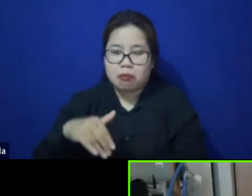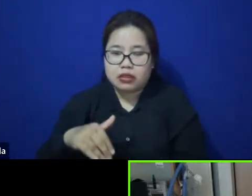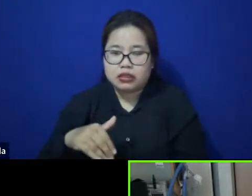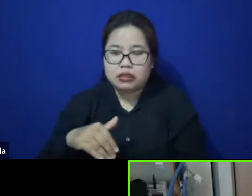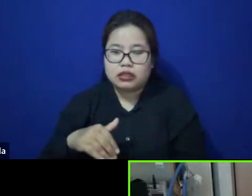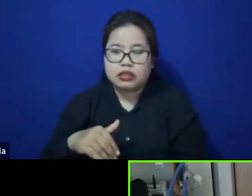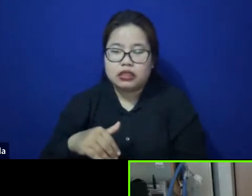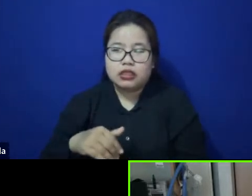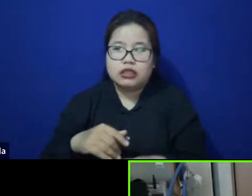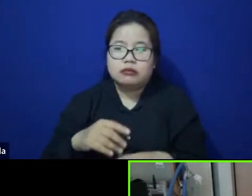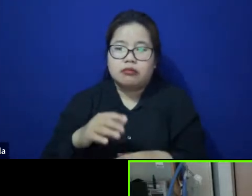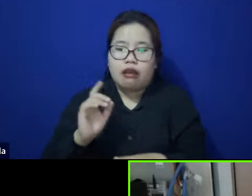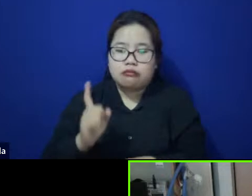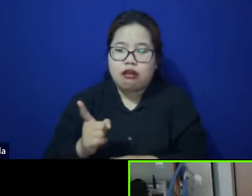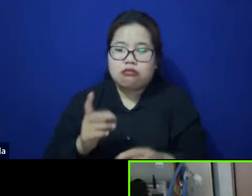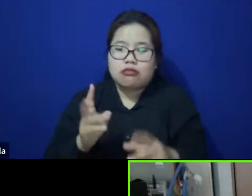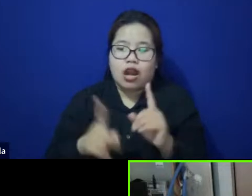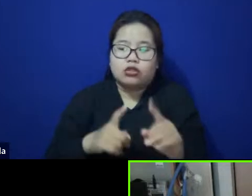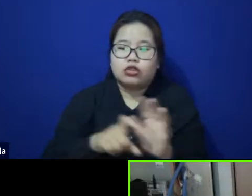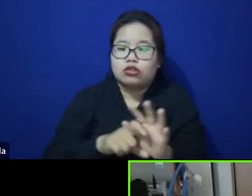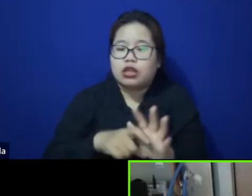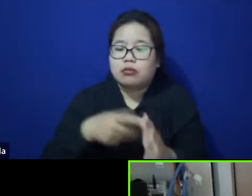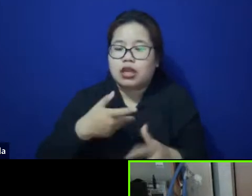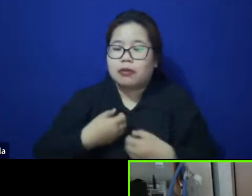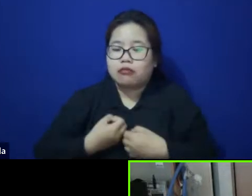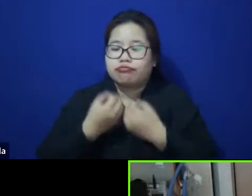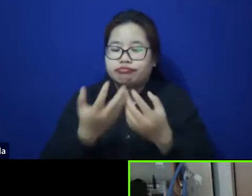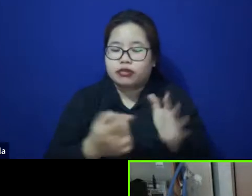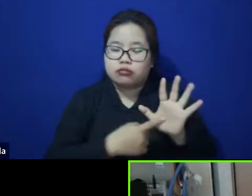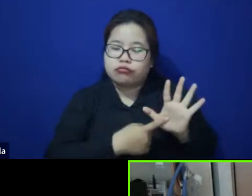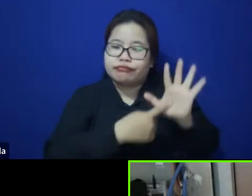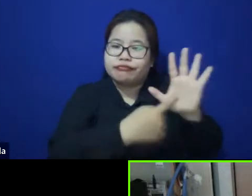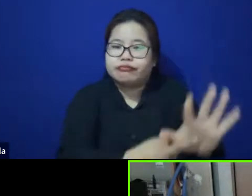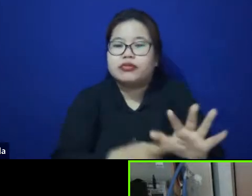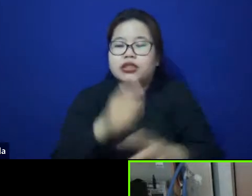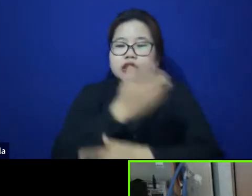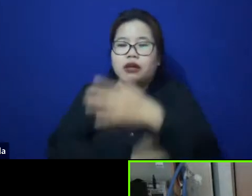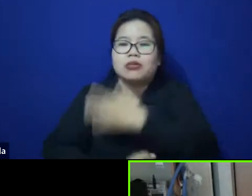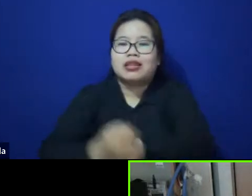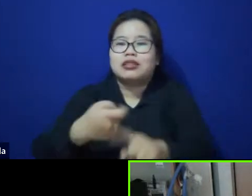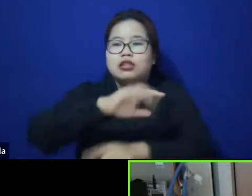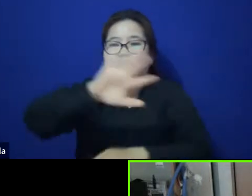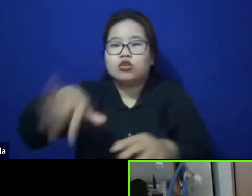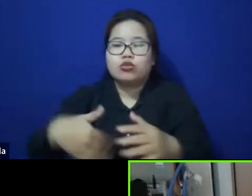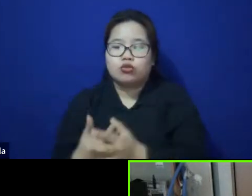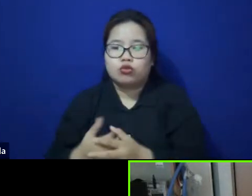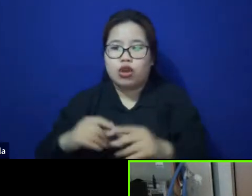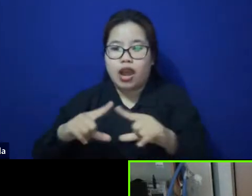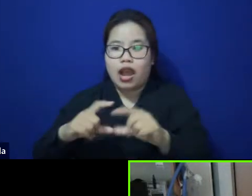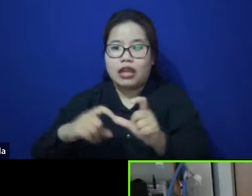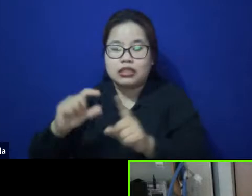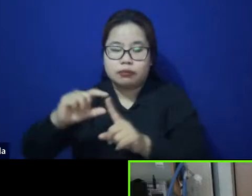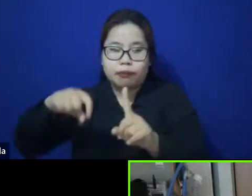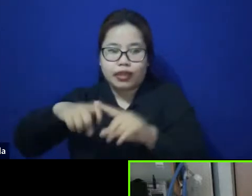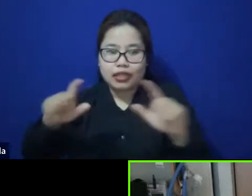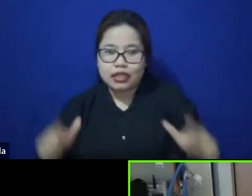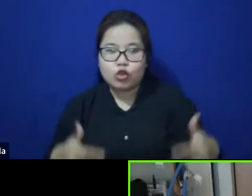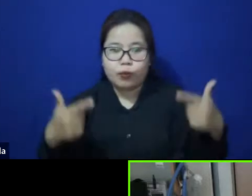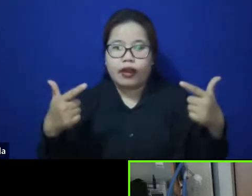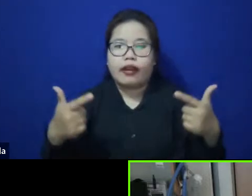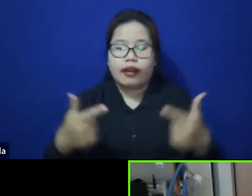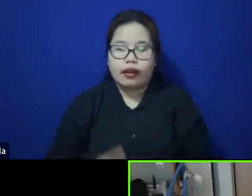with disabilities in all aspects of life. So we don't build a